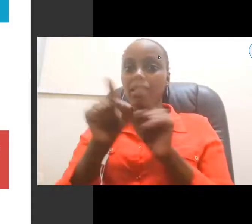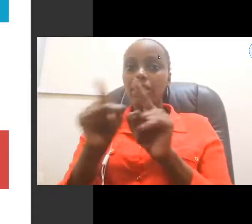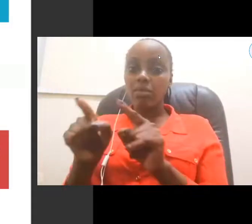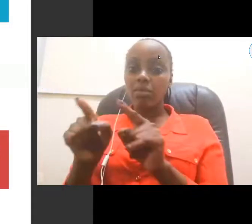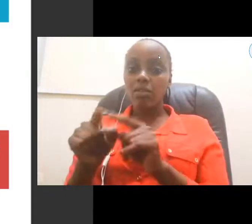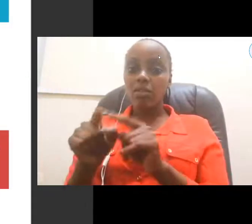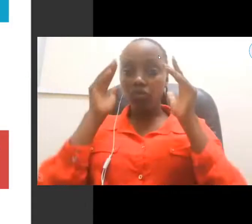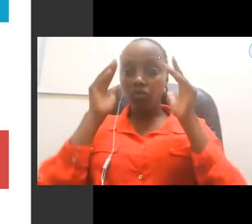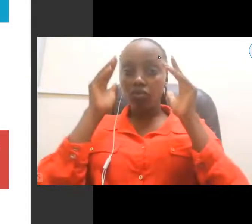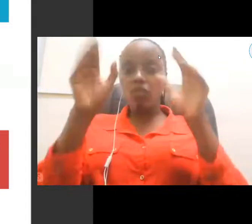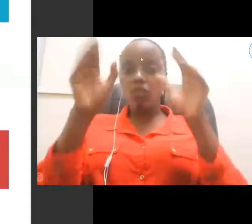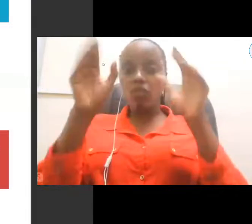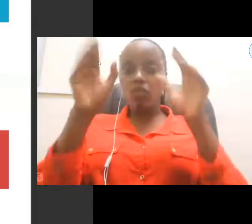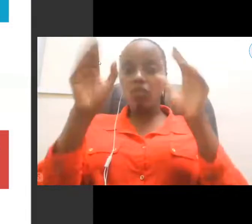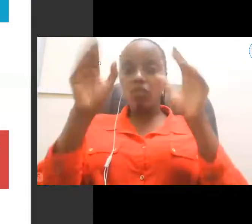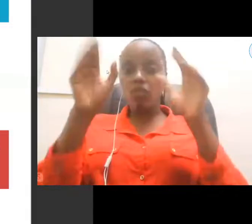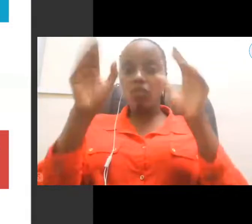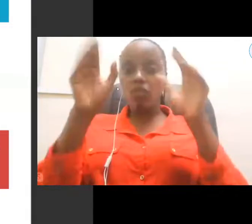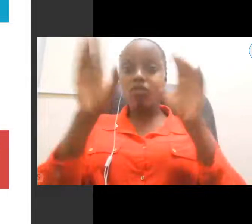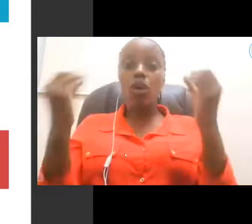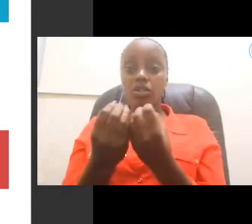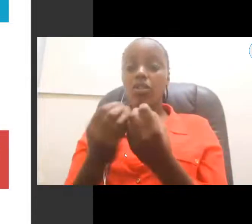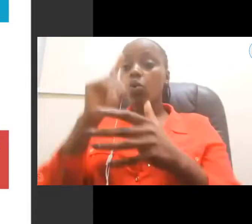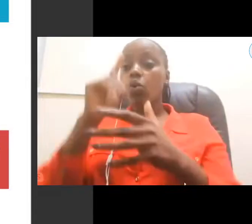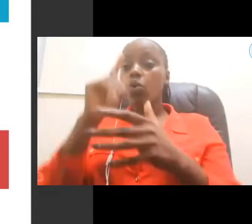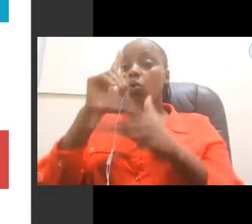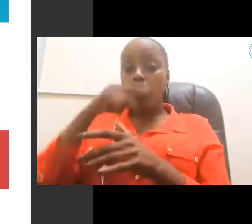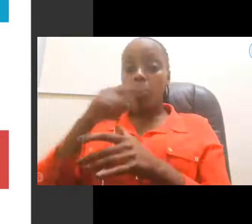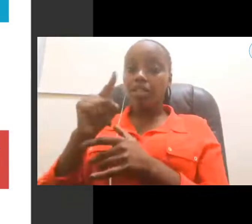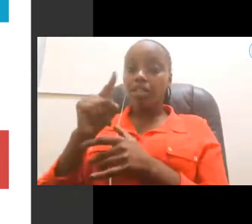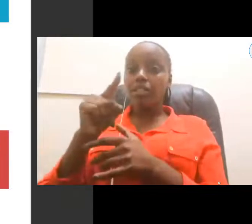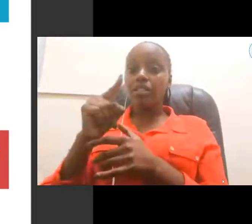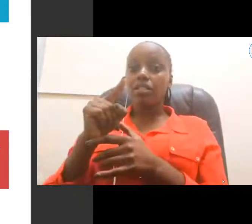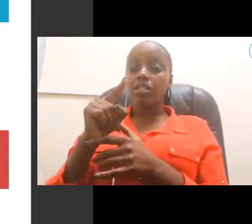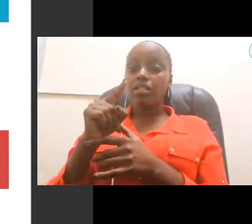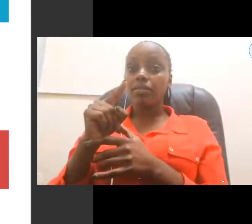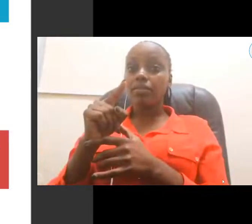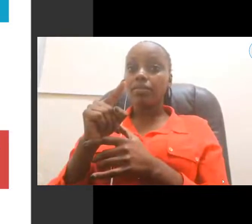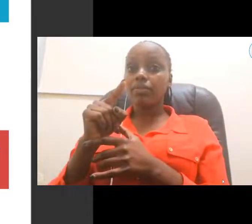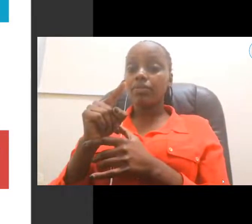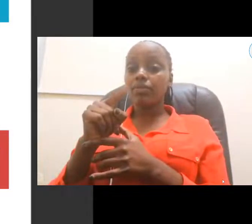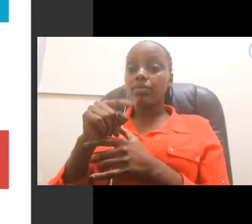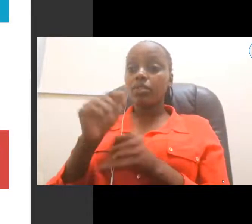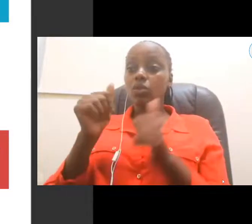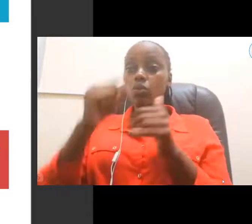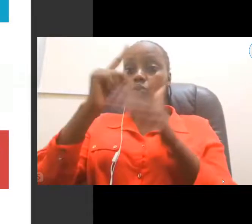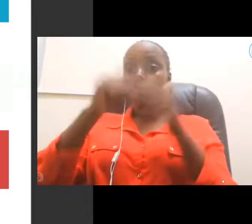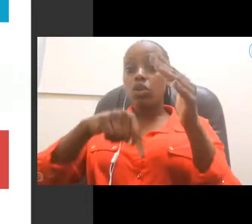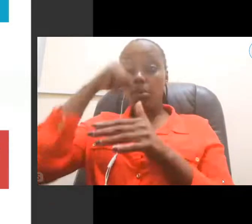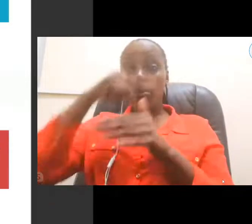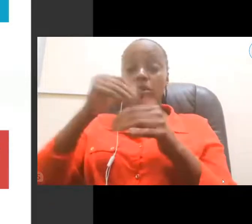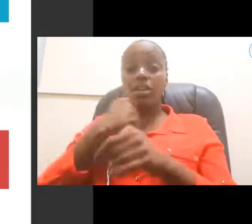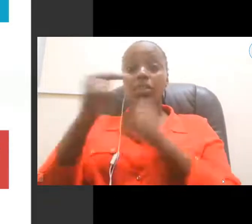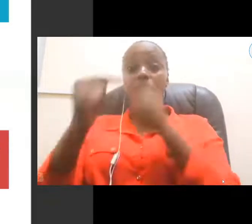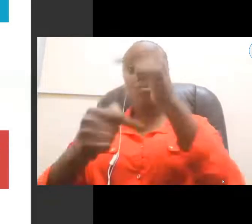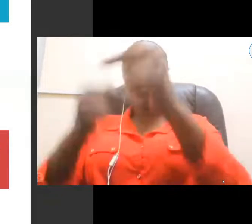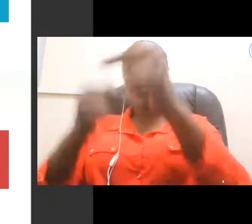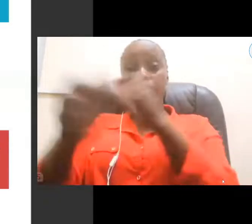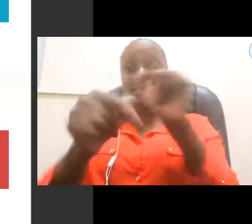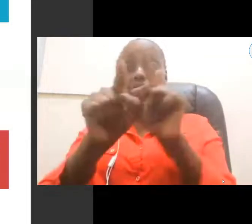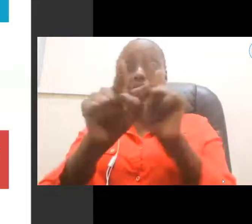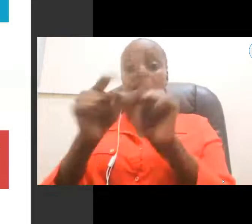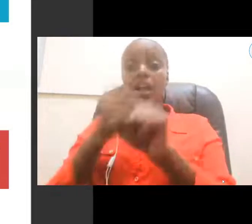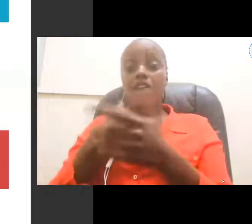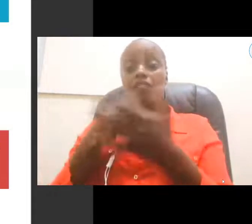organizational. What kind of policies, systems, and mechanisms do we have in process? Do we have financial